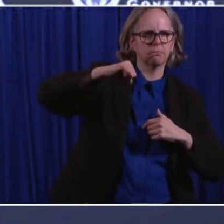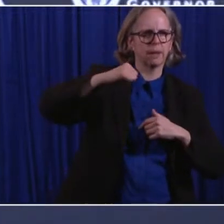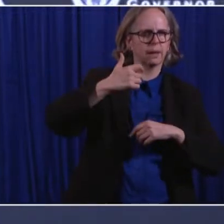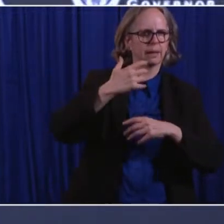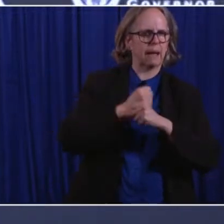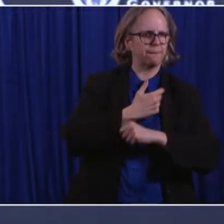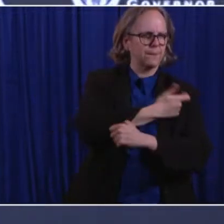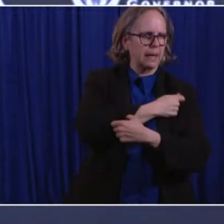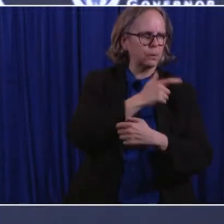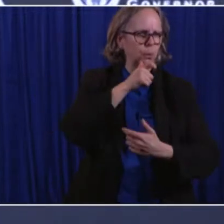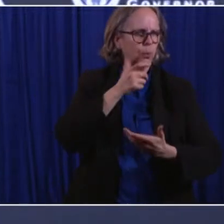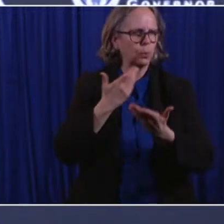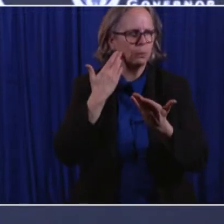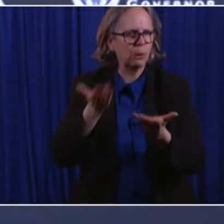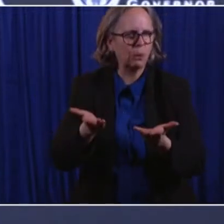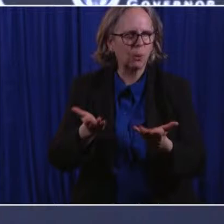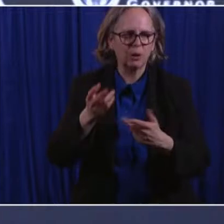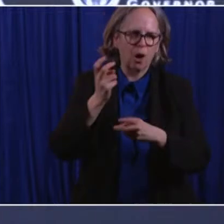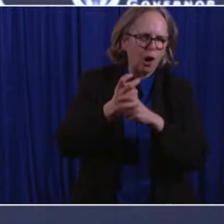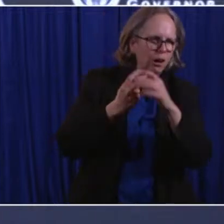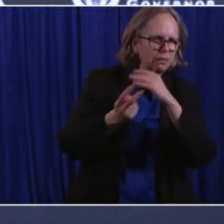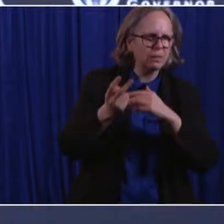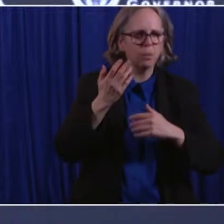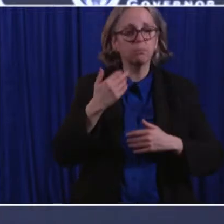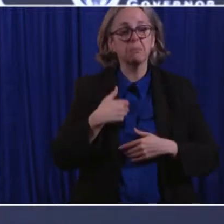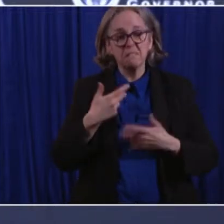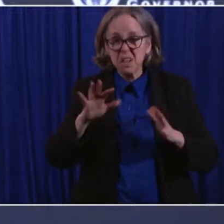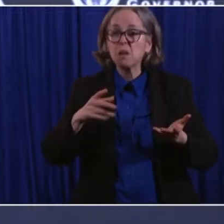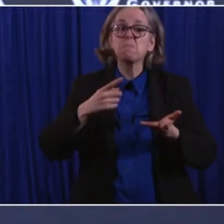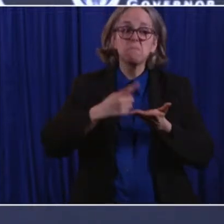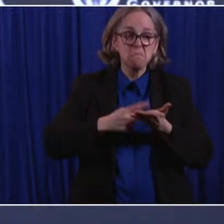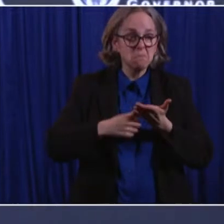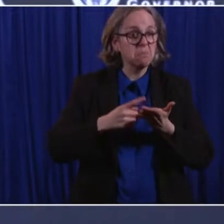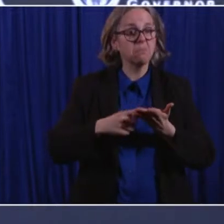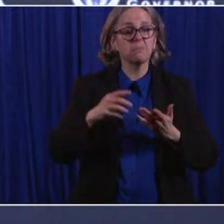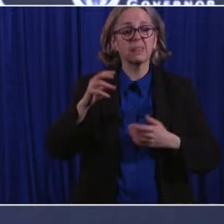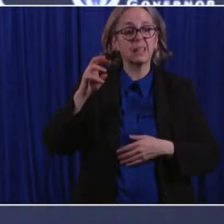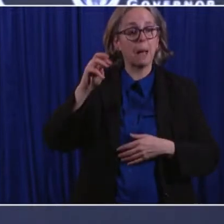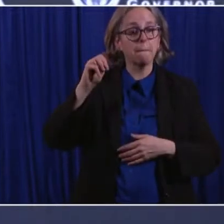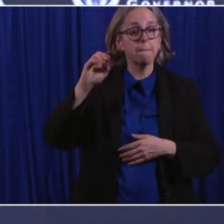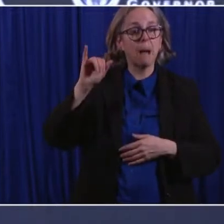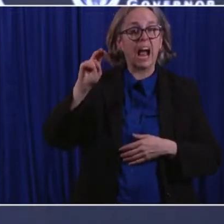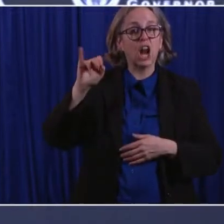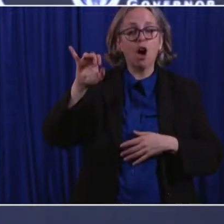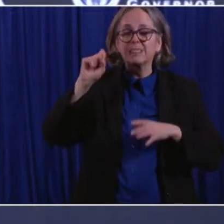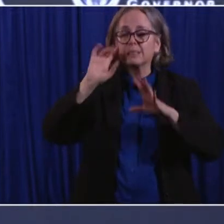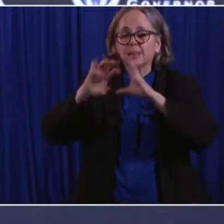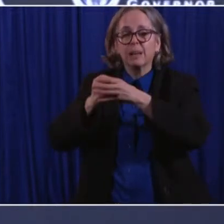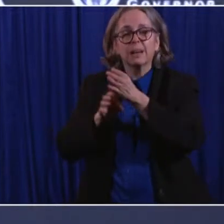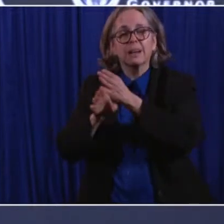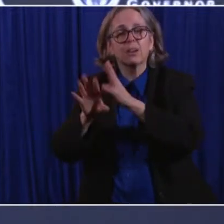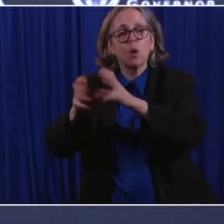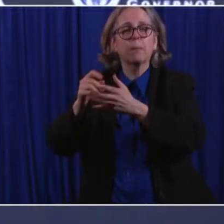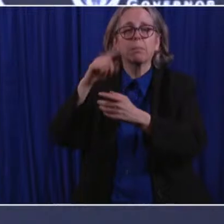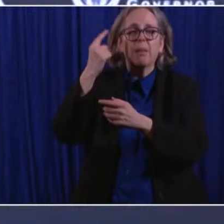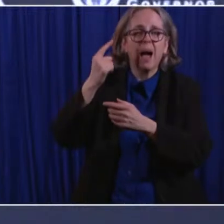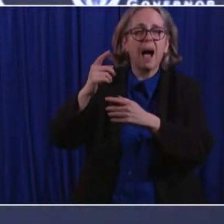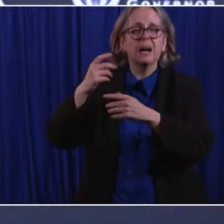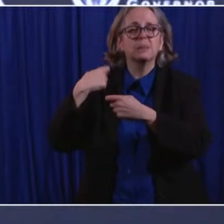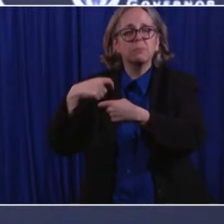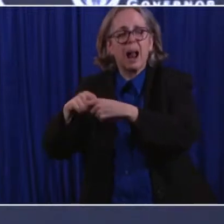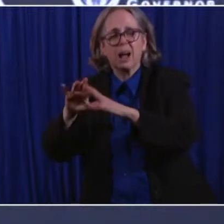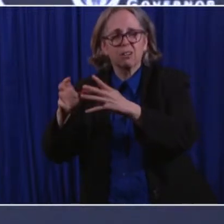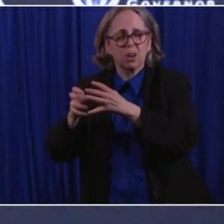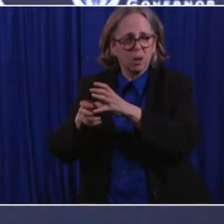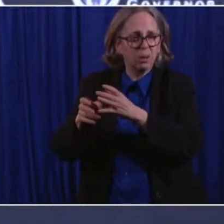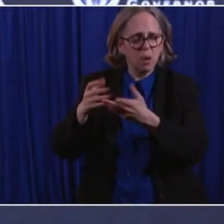upon us, all of us, to work together. And again, I want to praise what I'm seeing in Hamilton County and in the city.